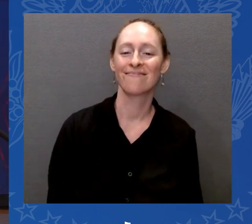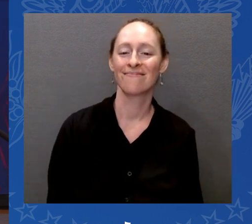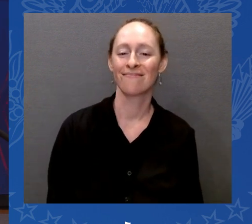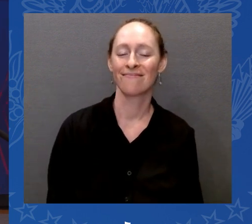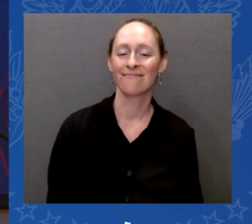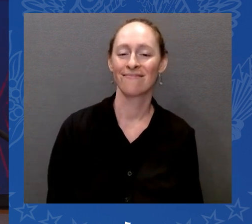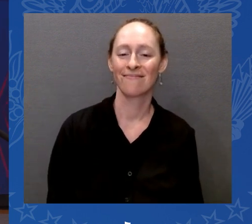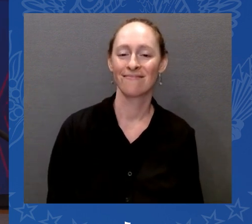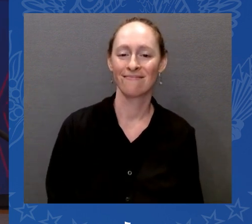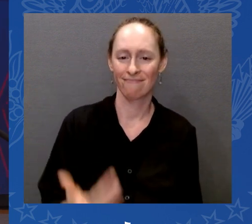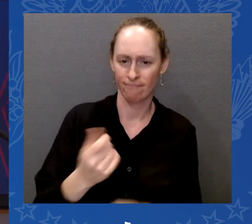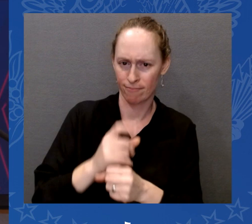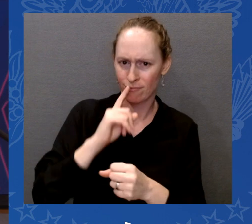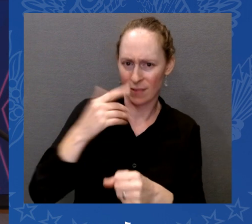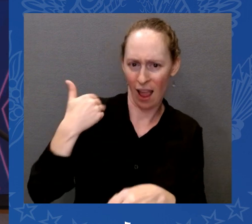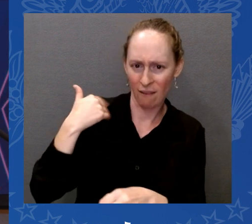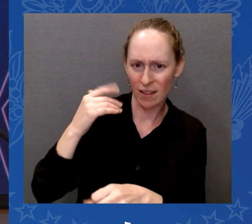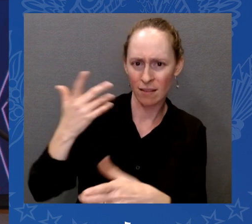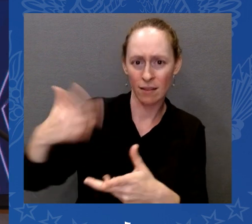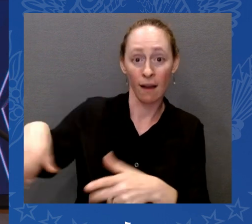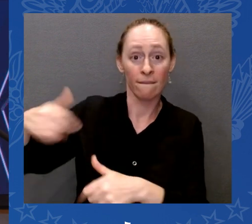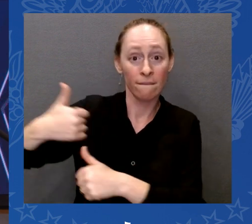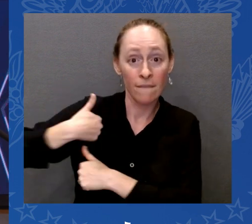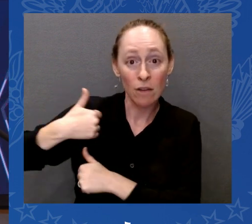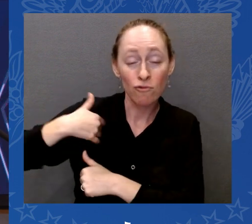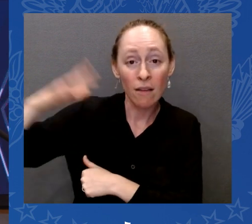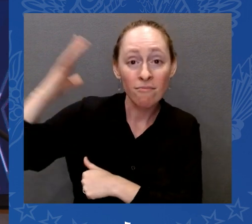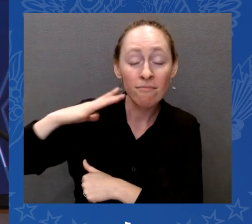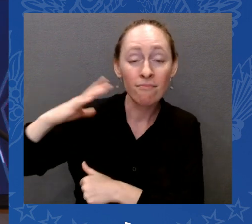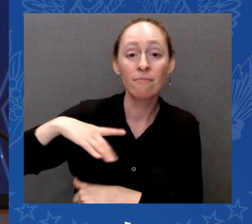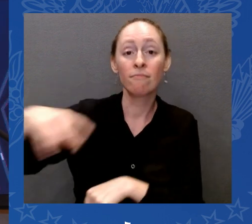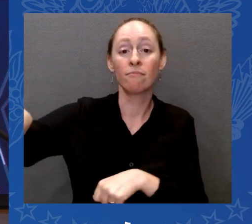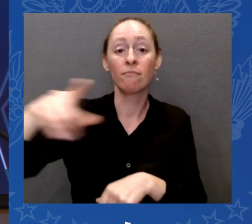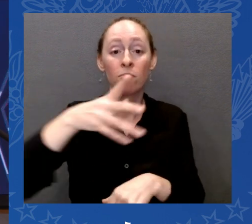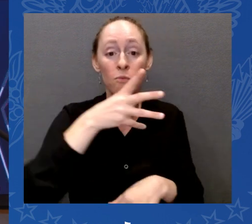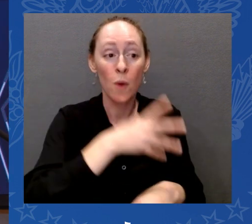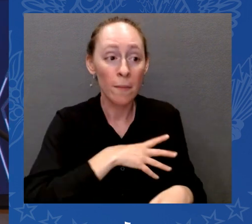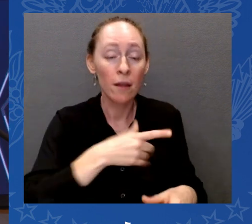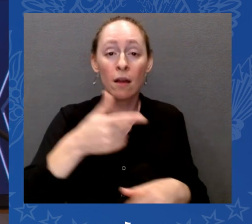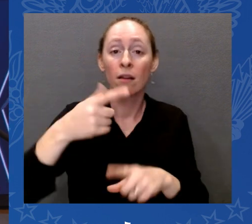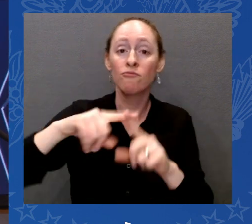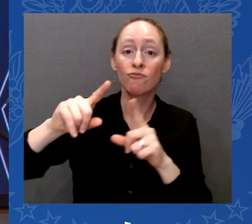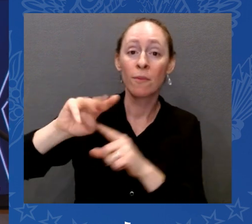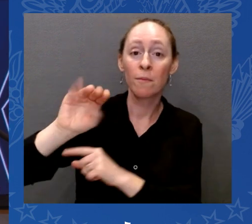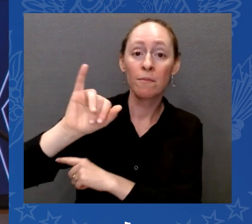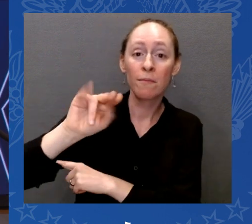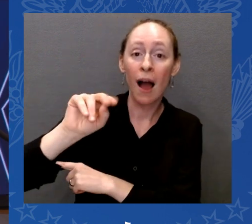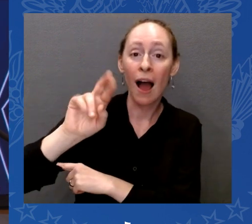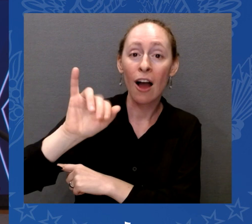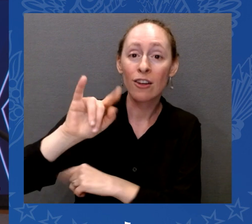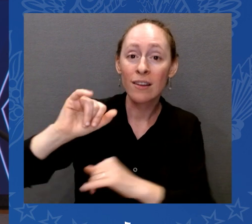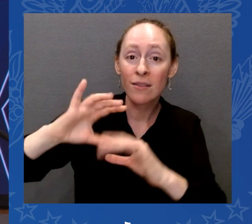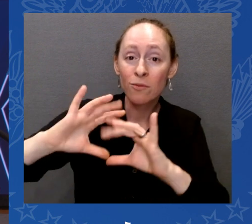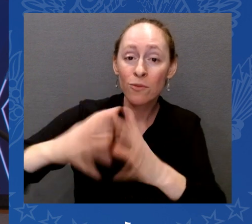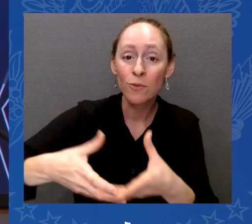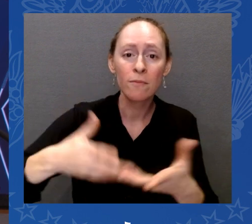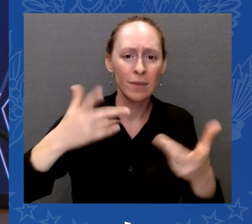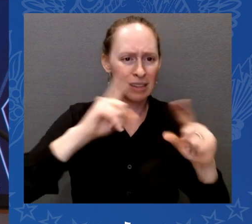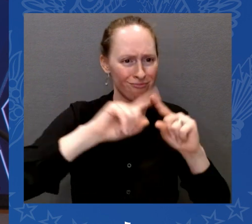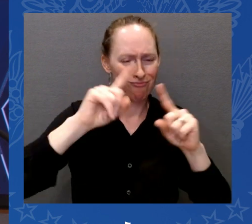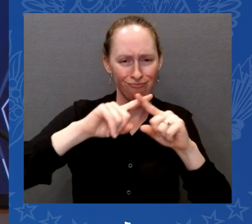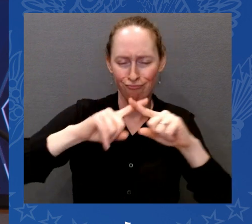minorities, women, rural residents, and neighborhoods that need them most of all. So all of Central New